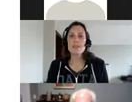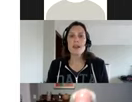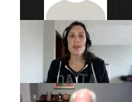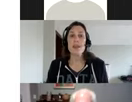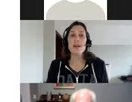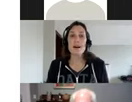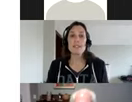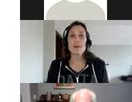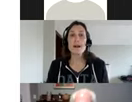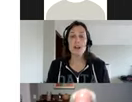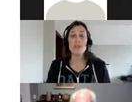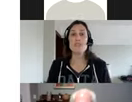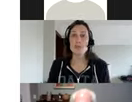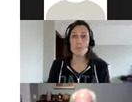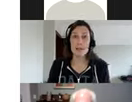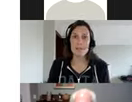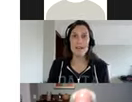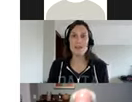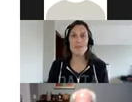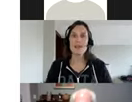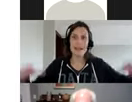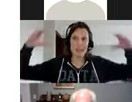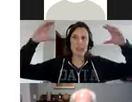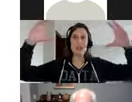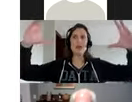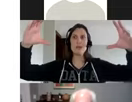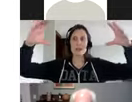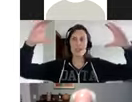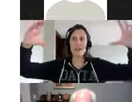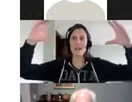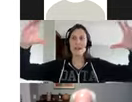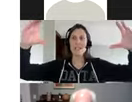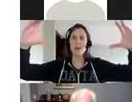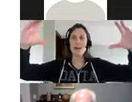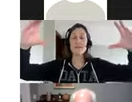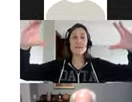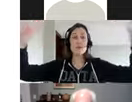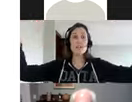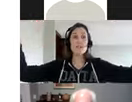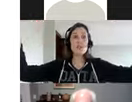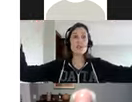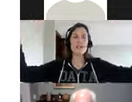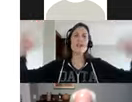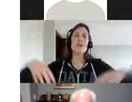it into the hotspot of doom, because it would be like this huge giant hotspot,